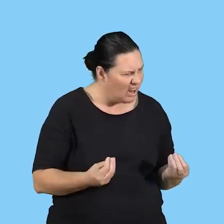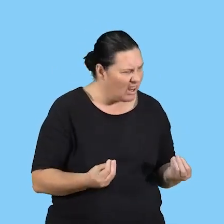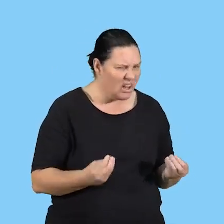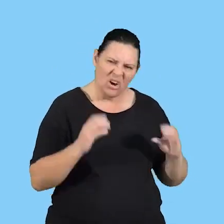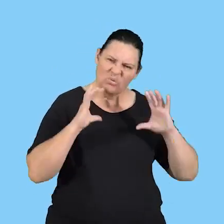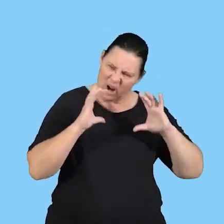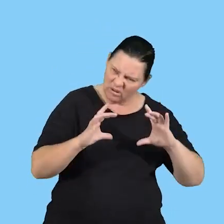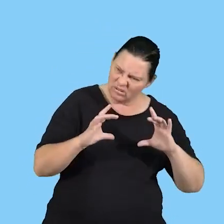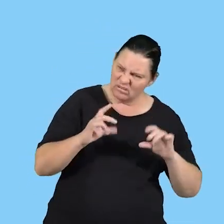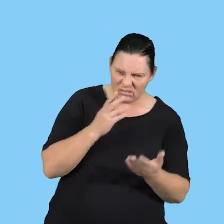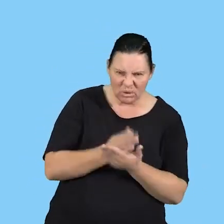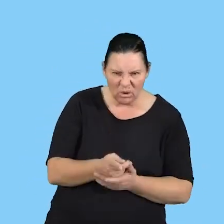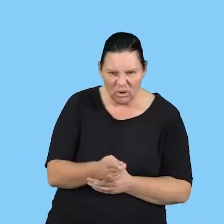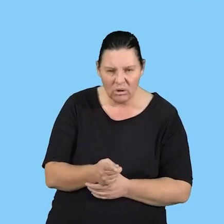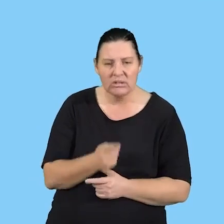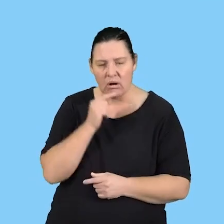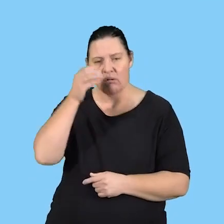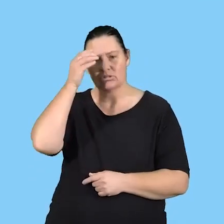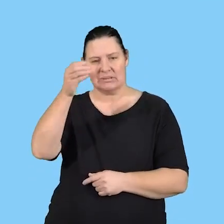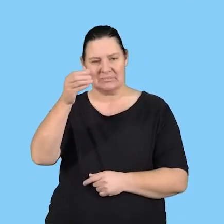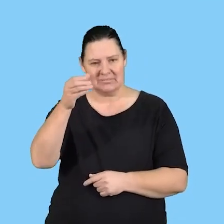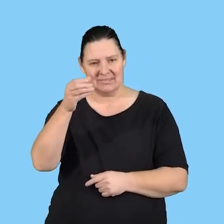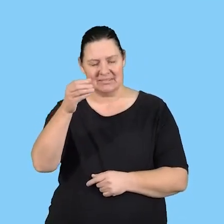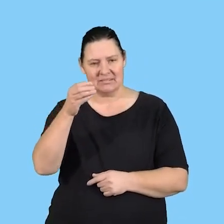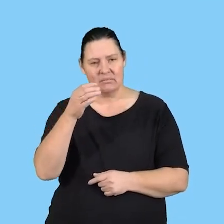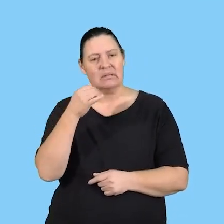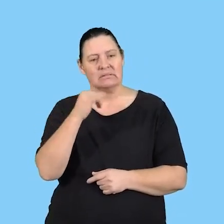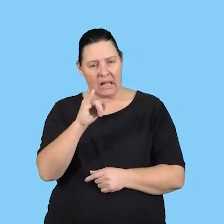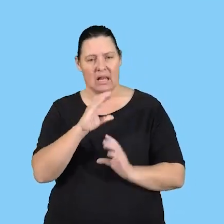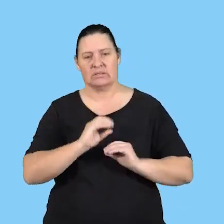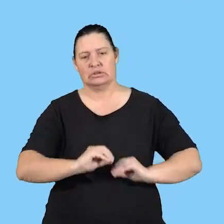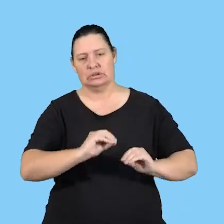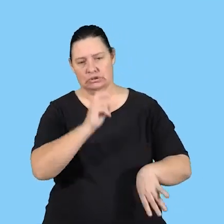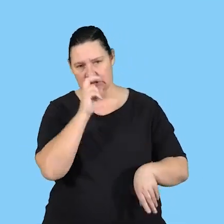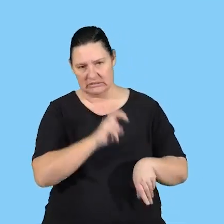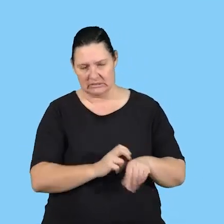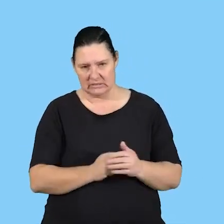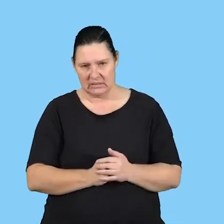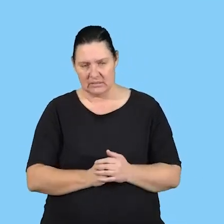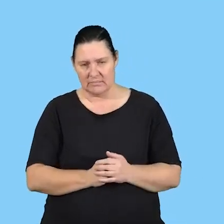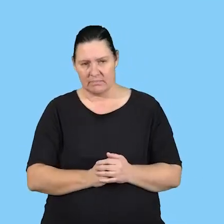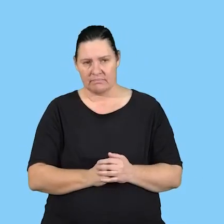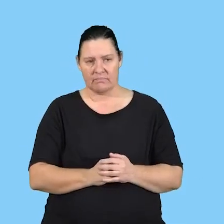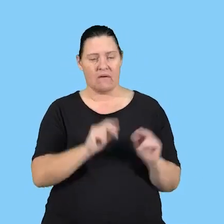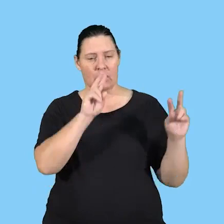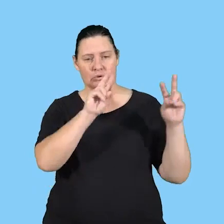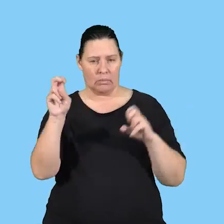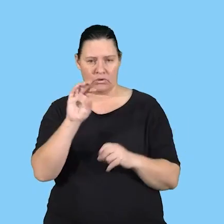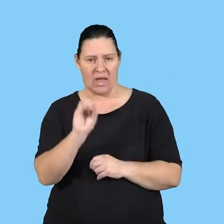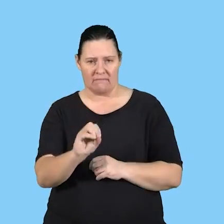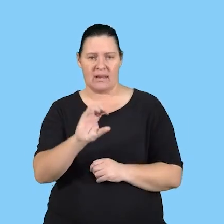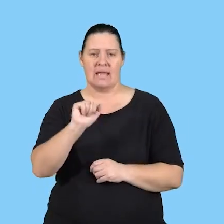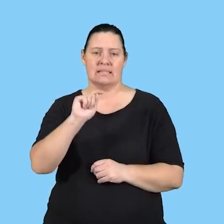to understand that. So it is a concept that we still need to teach. So these are the topics you have in